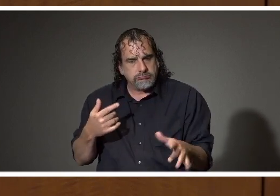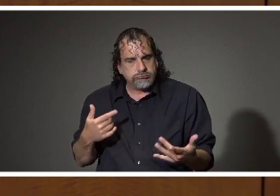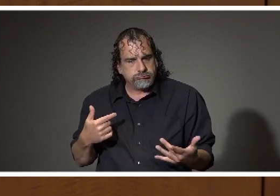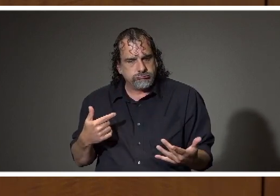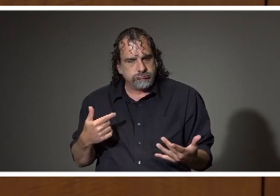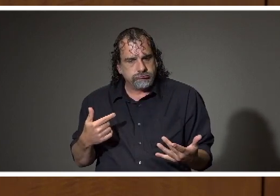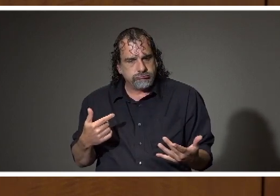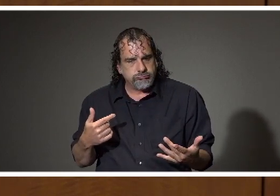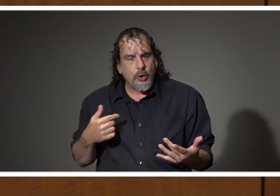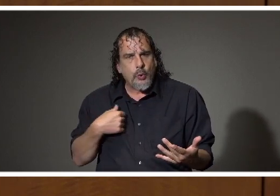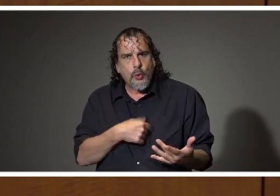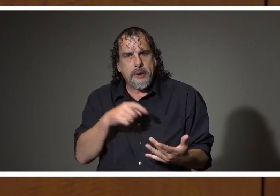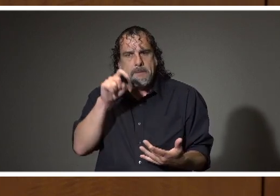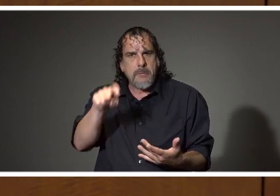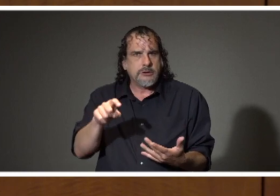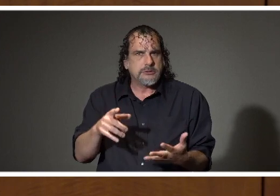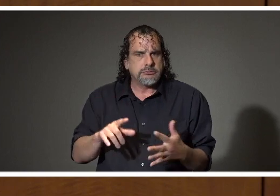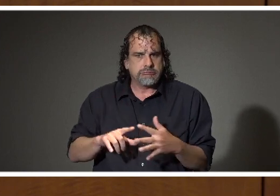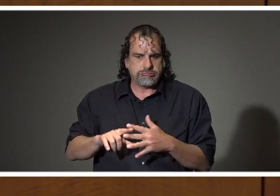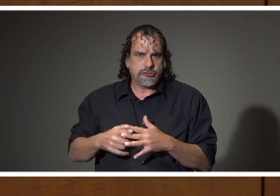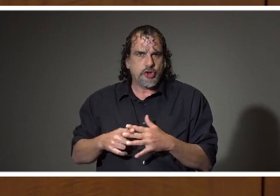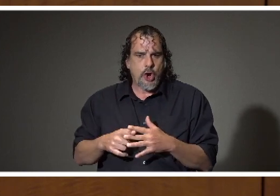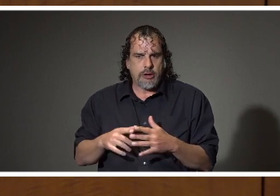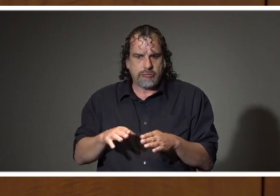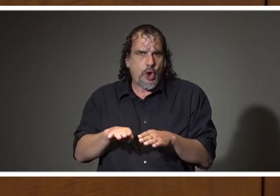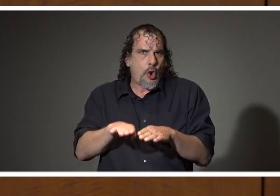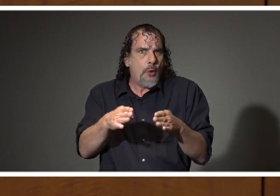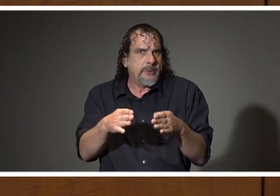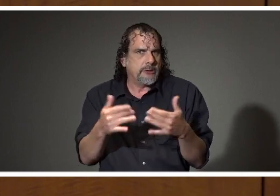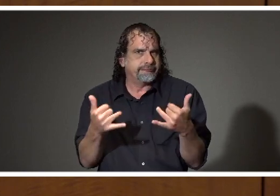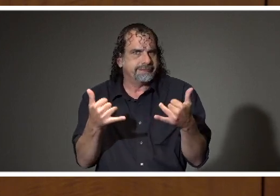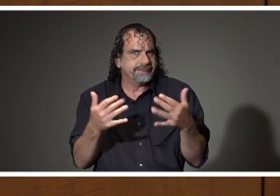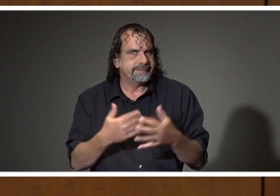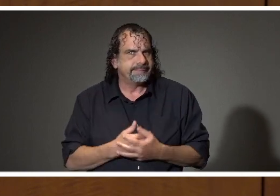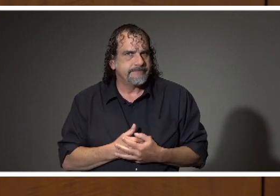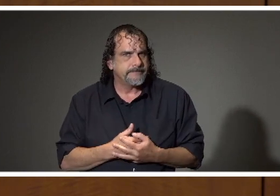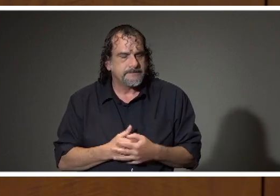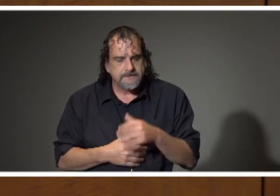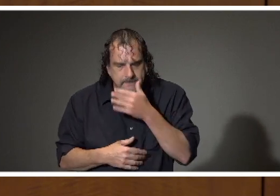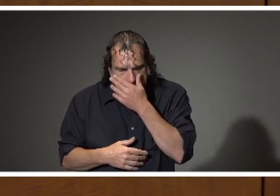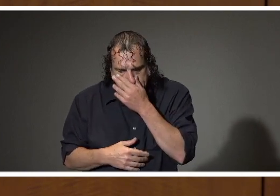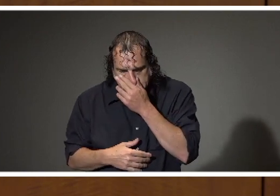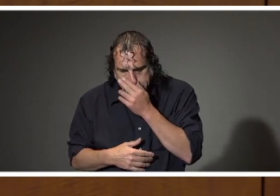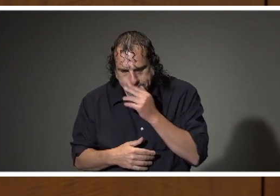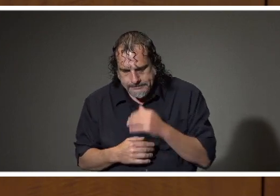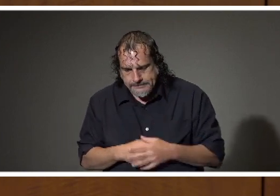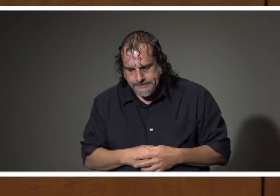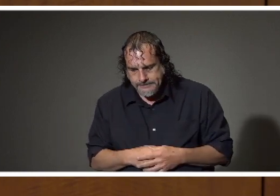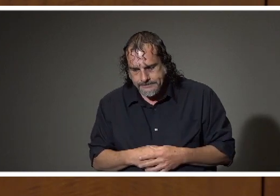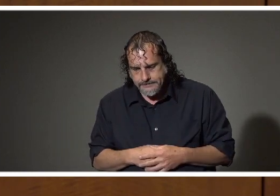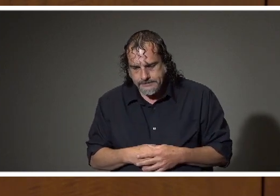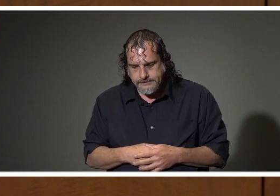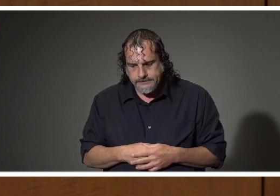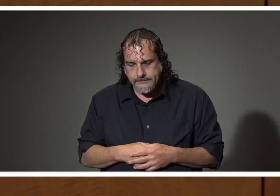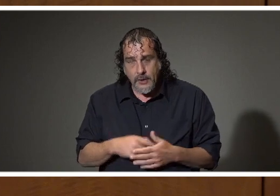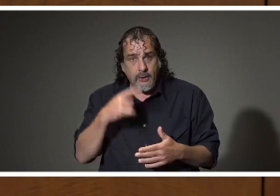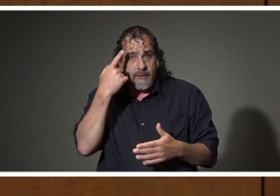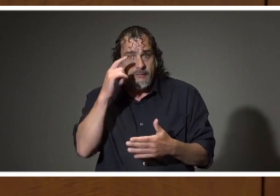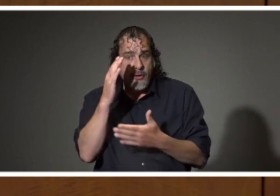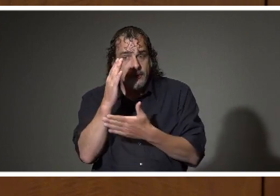that we have to start heading in that direction. We have to do something. Because